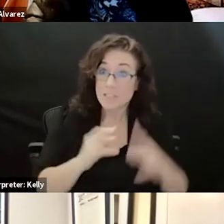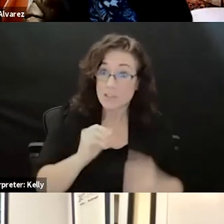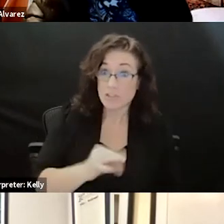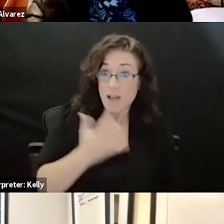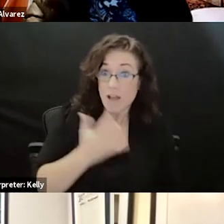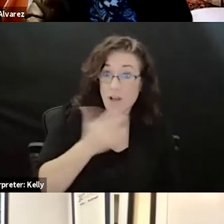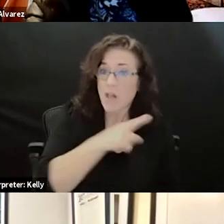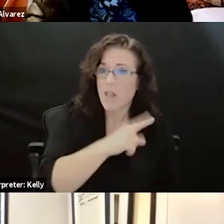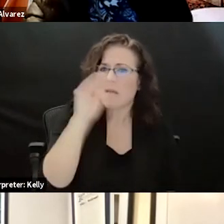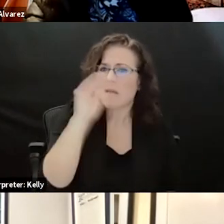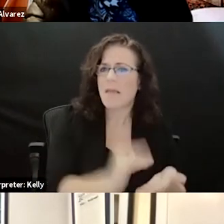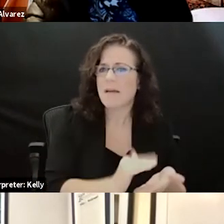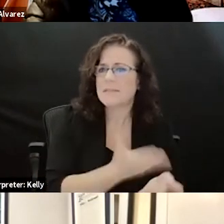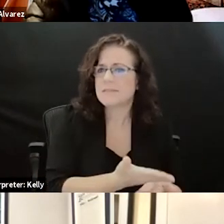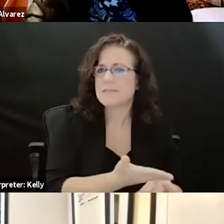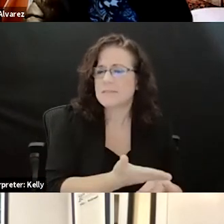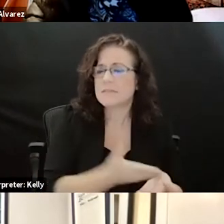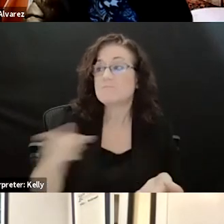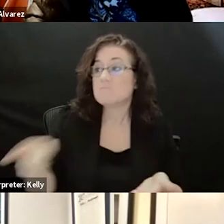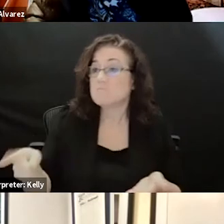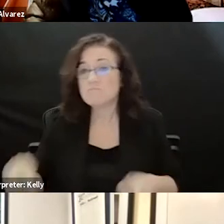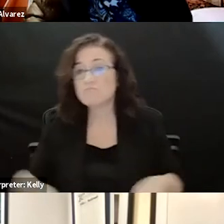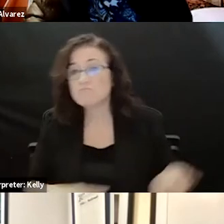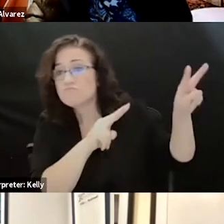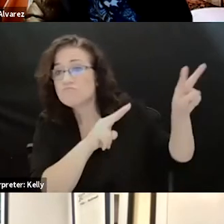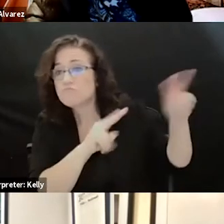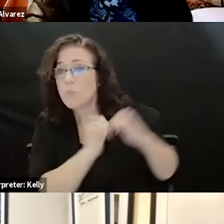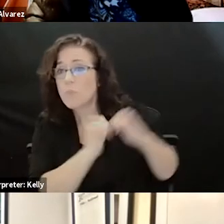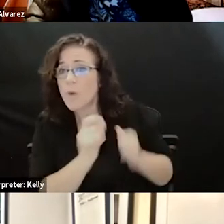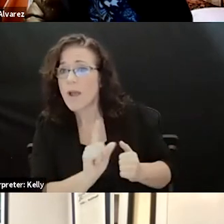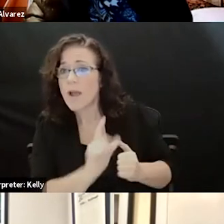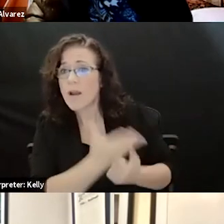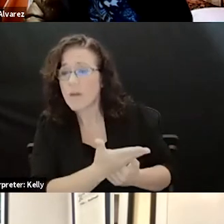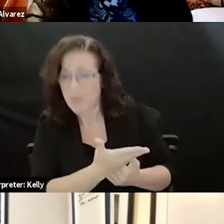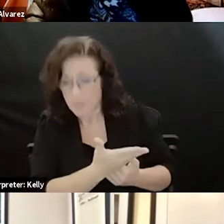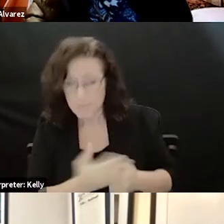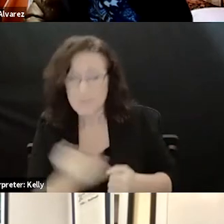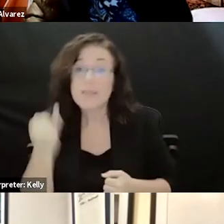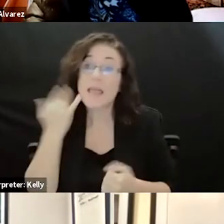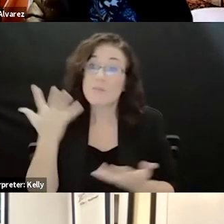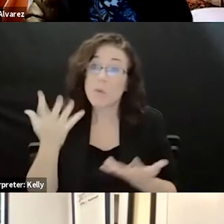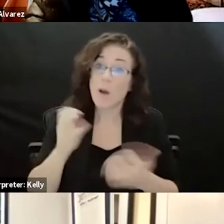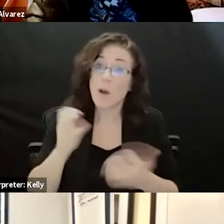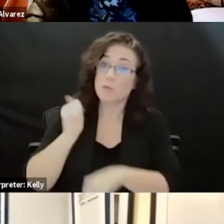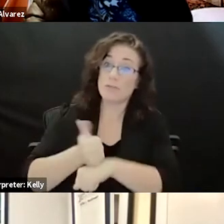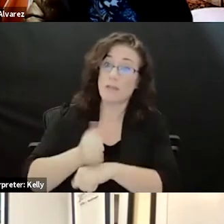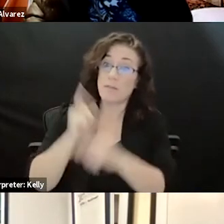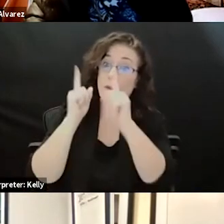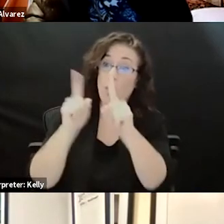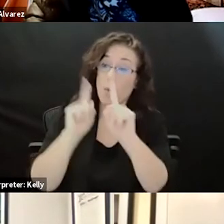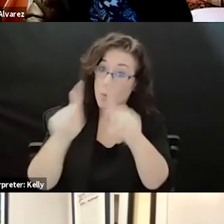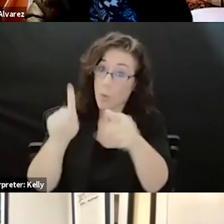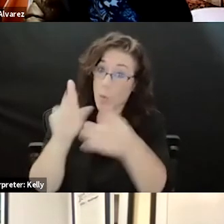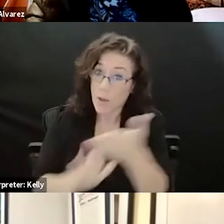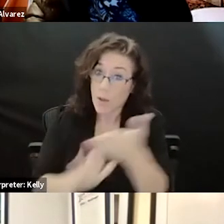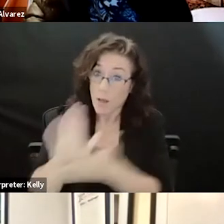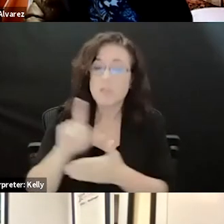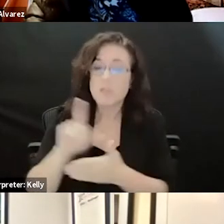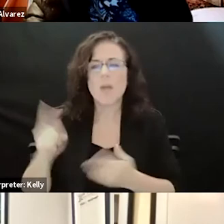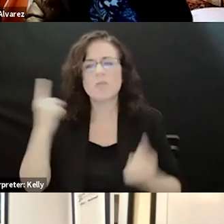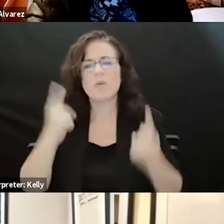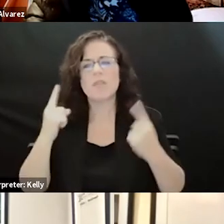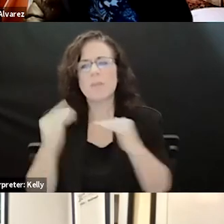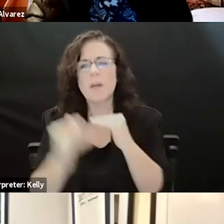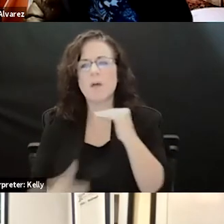have shown itself in our low outcomes if we want to create a college-going culture for all we have to start with an equity-driven approach and